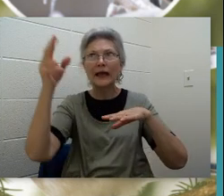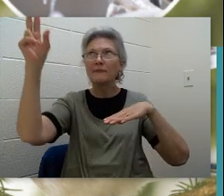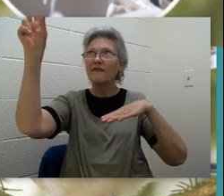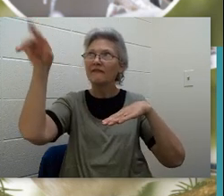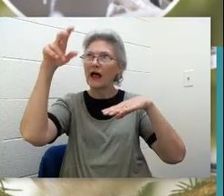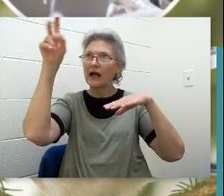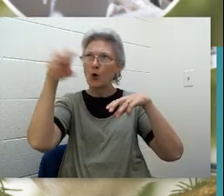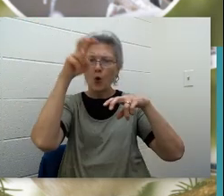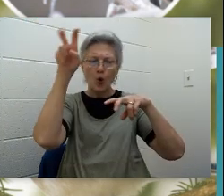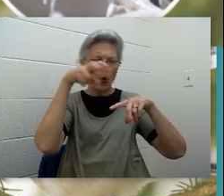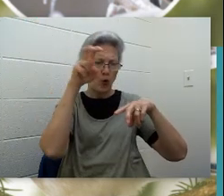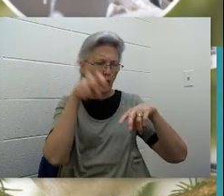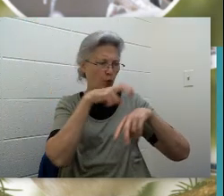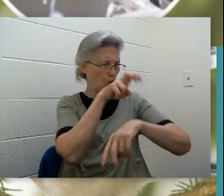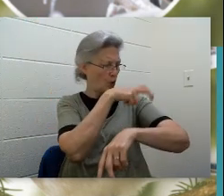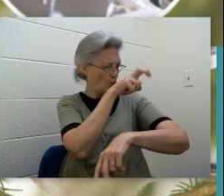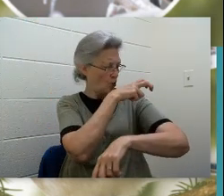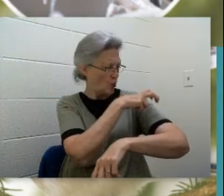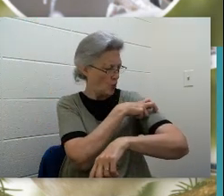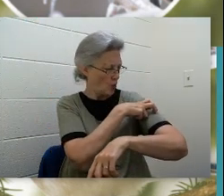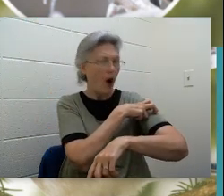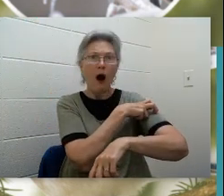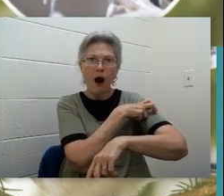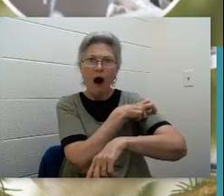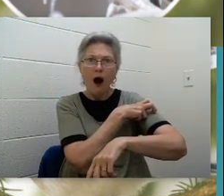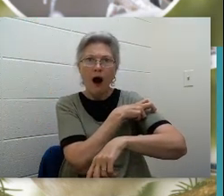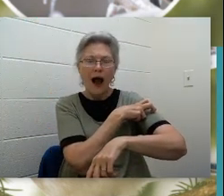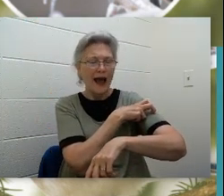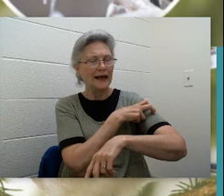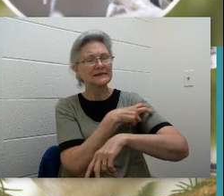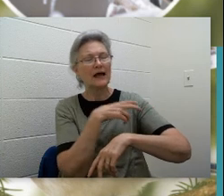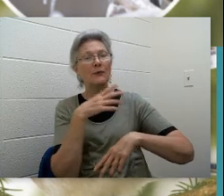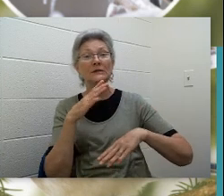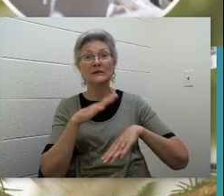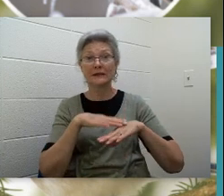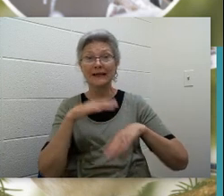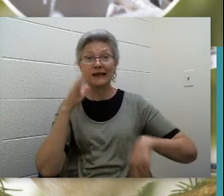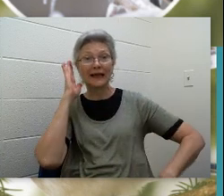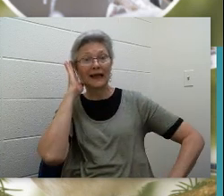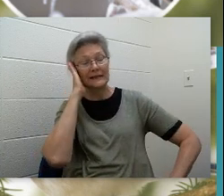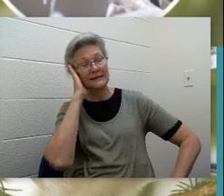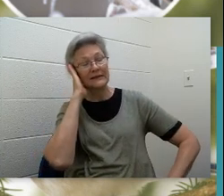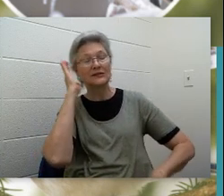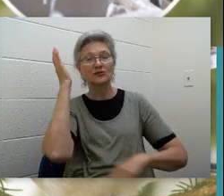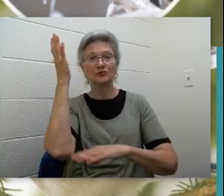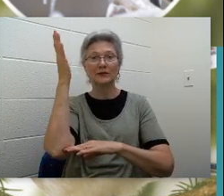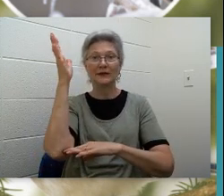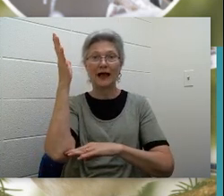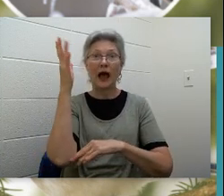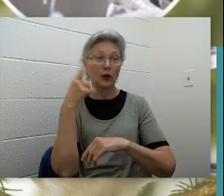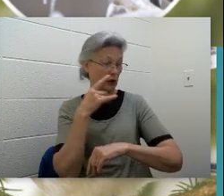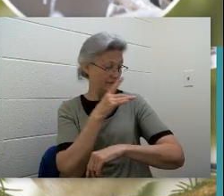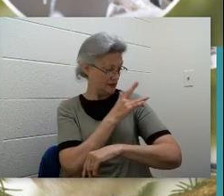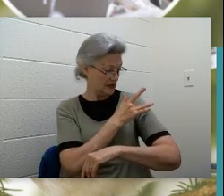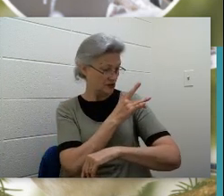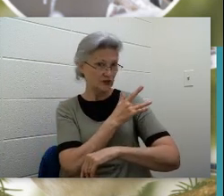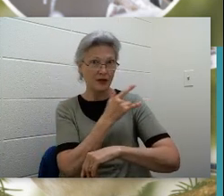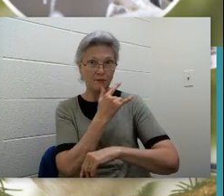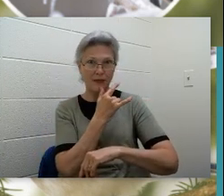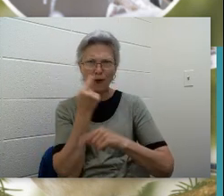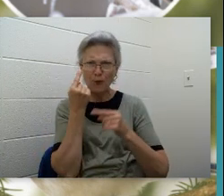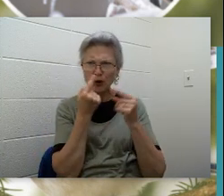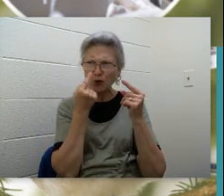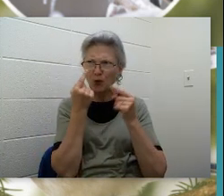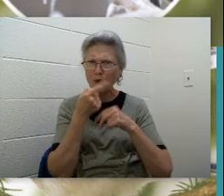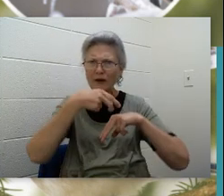stood leaning against the tree. I could have put my hand upon him several times. I wonder where he